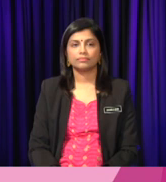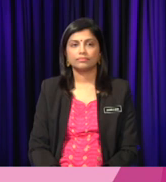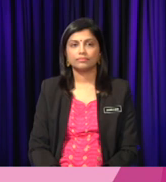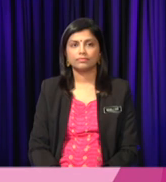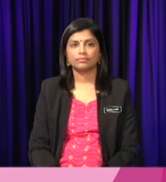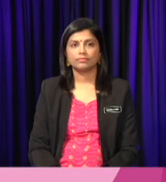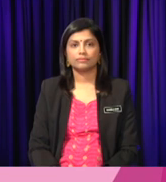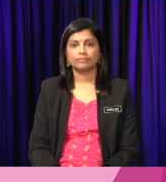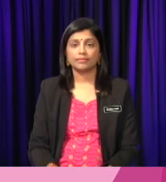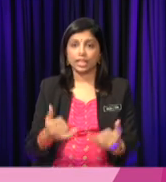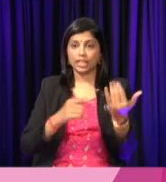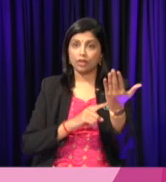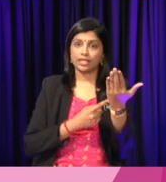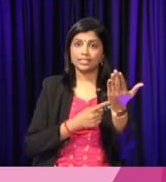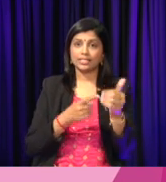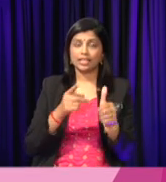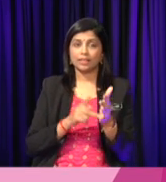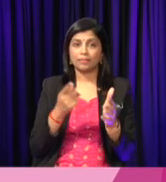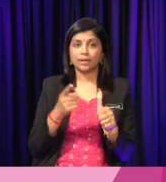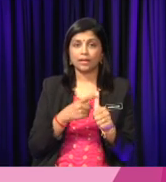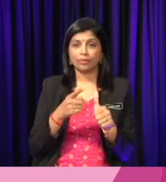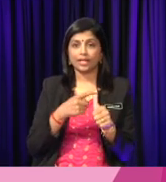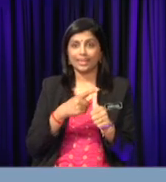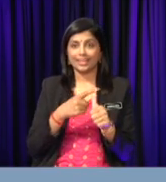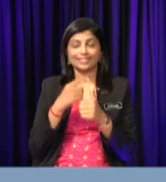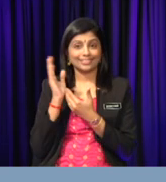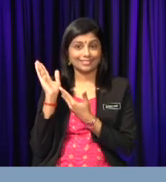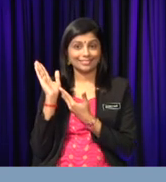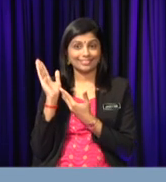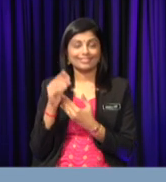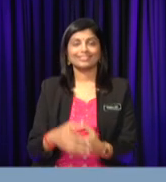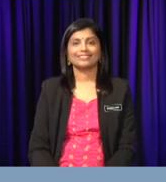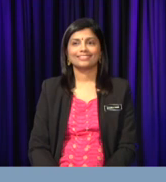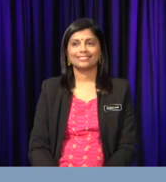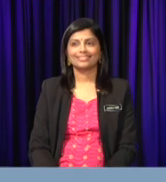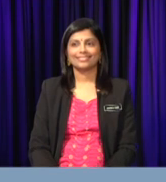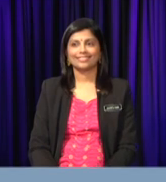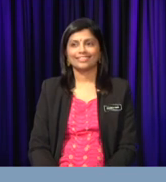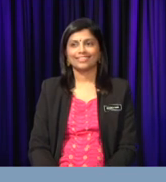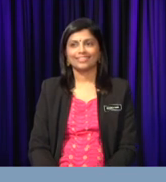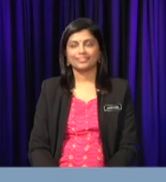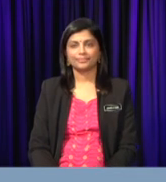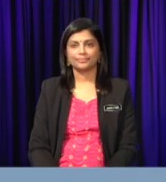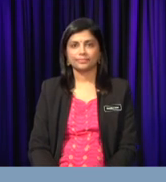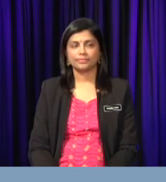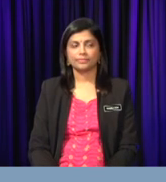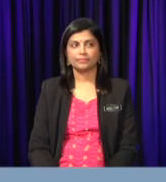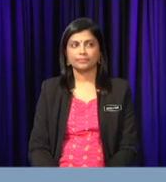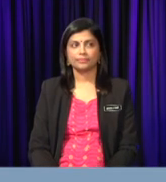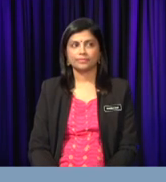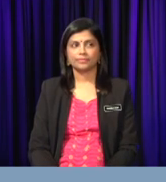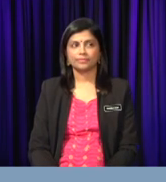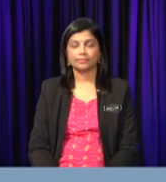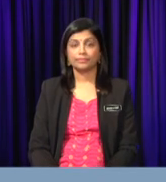start them to warm up. Okay, let's have Tivia. Right. Okay, these are some basic questions. Imagine, Tivia, I'm your examiner now. Mm-hmm. Hello,